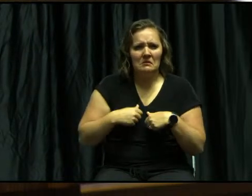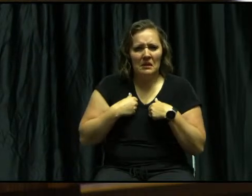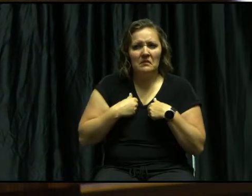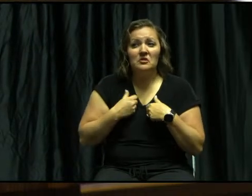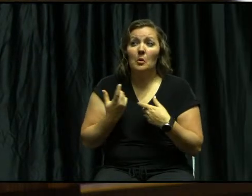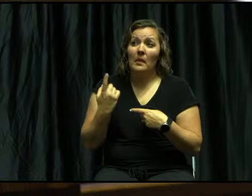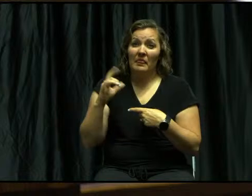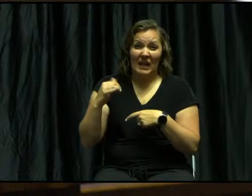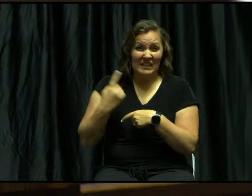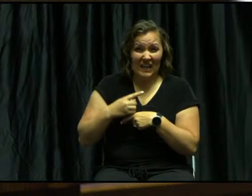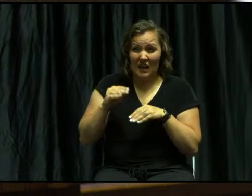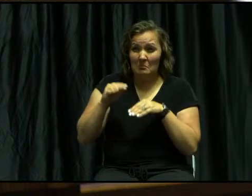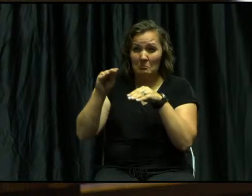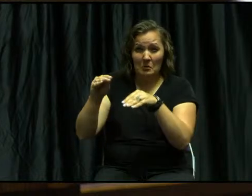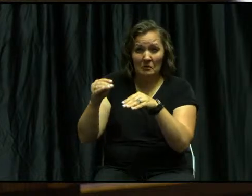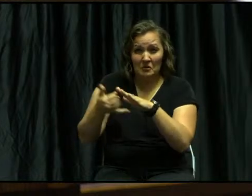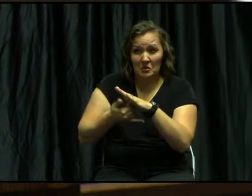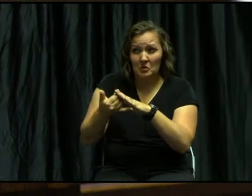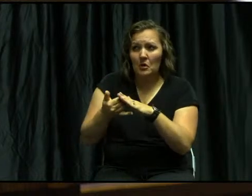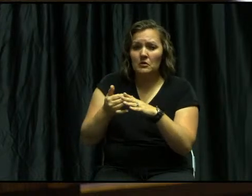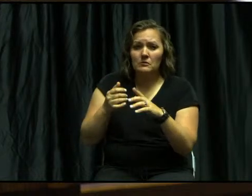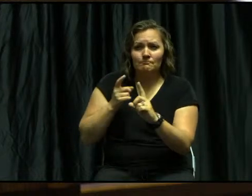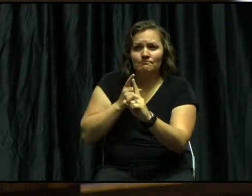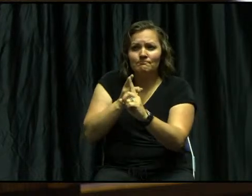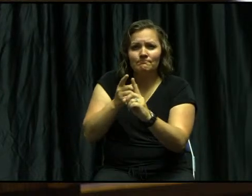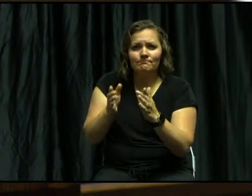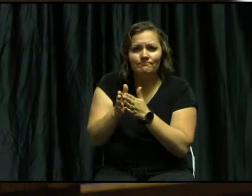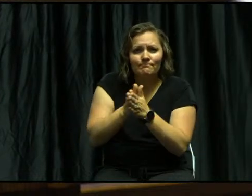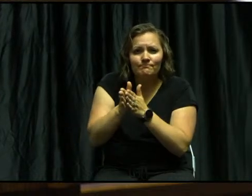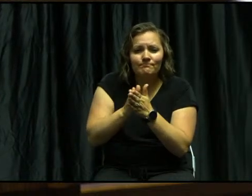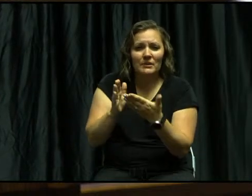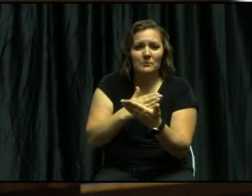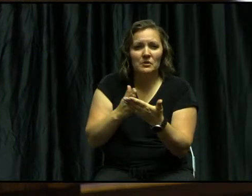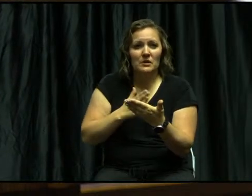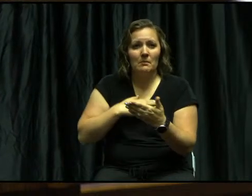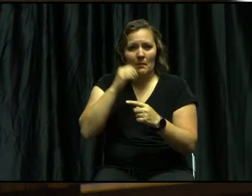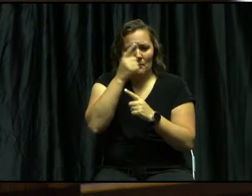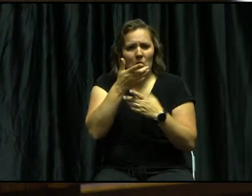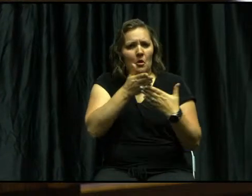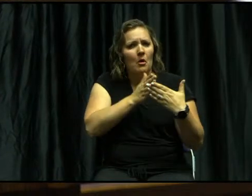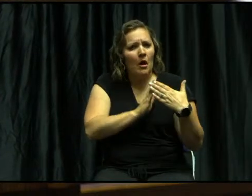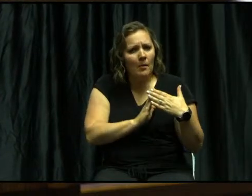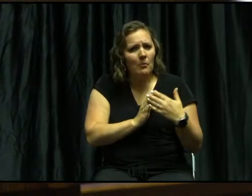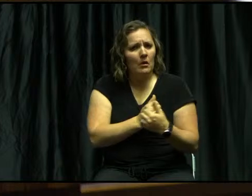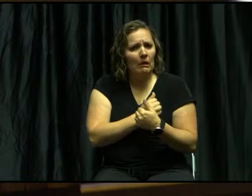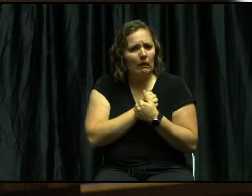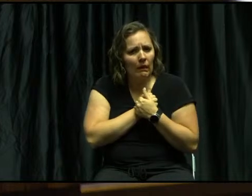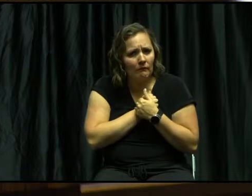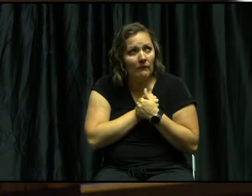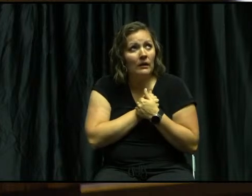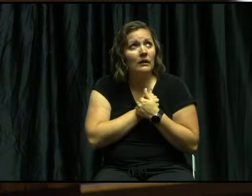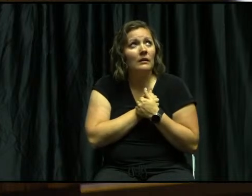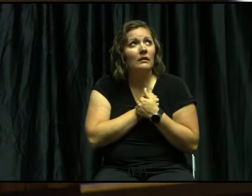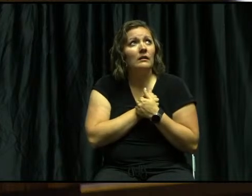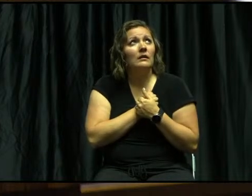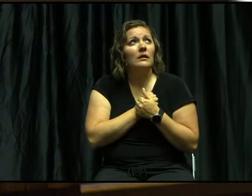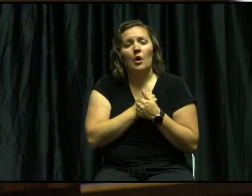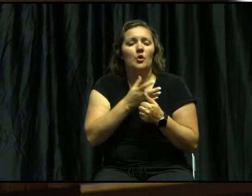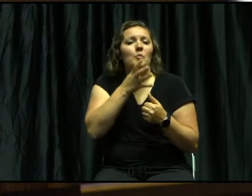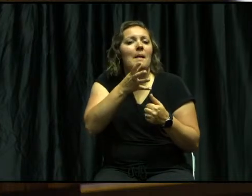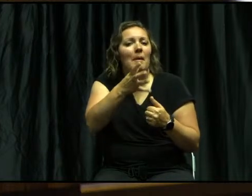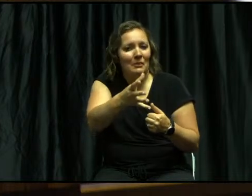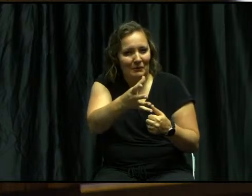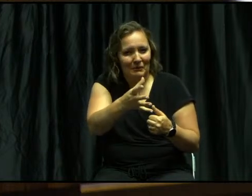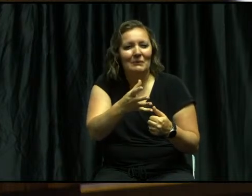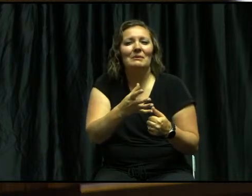to New York to pursue my passion in music, my grandmother, a humble, loving widow, came out of her room and handed